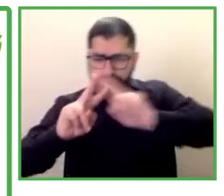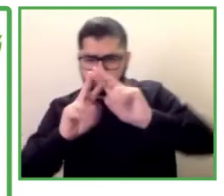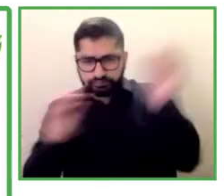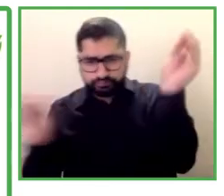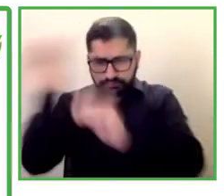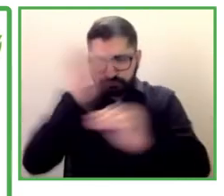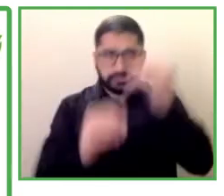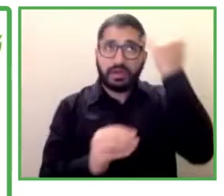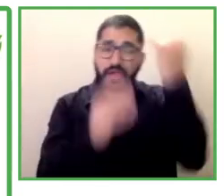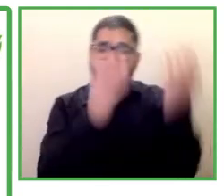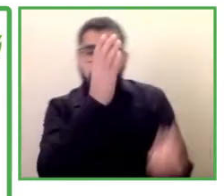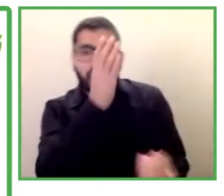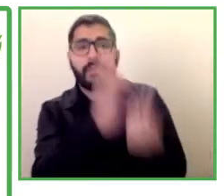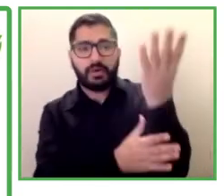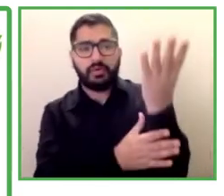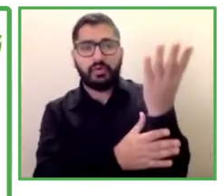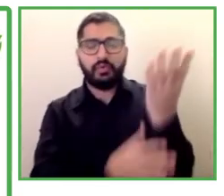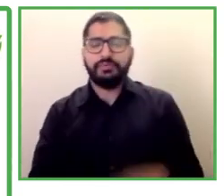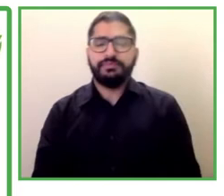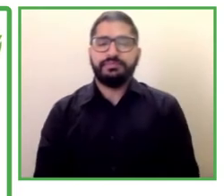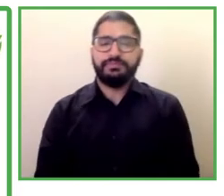life for all Americans.